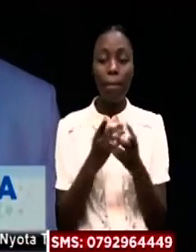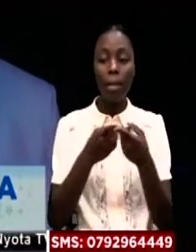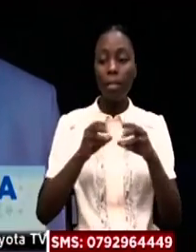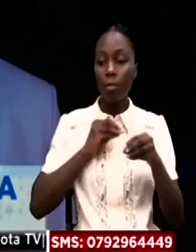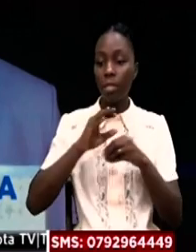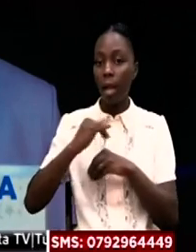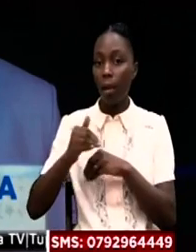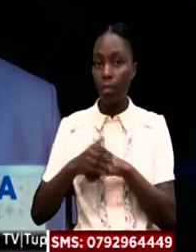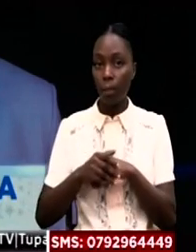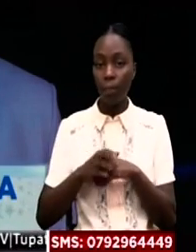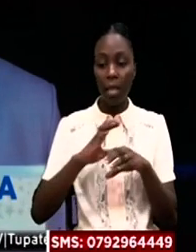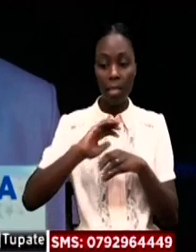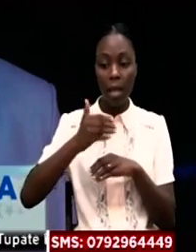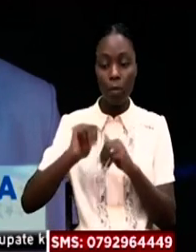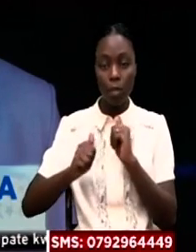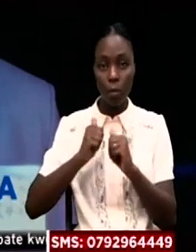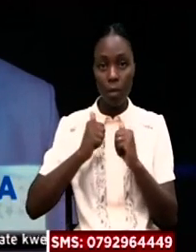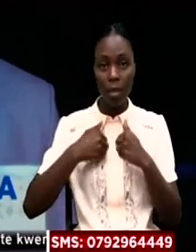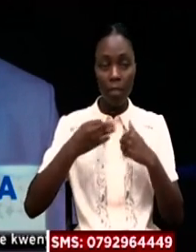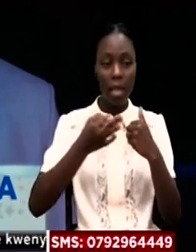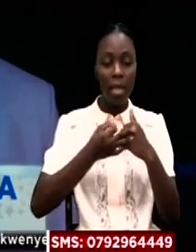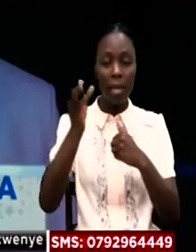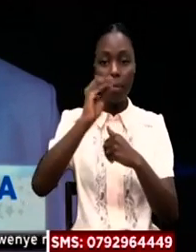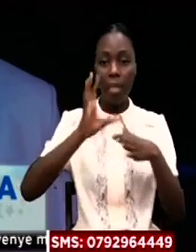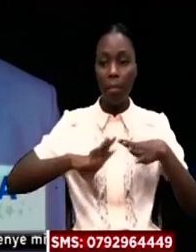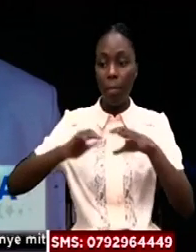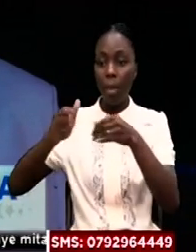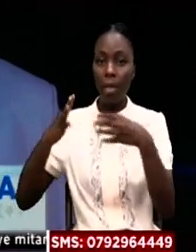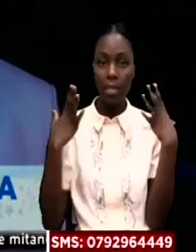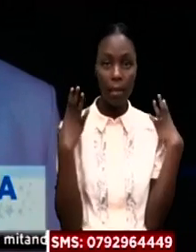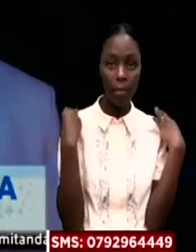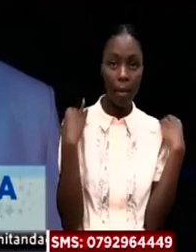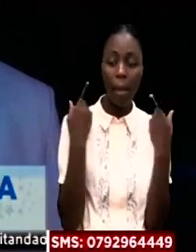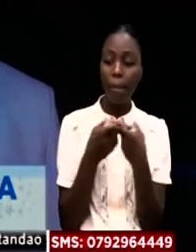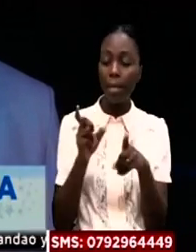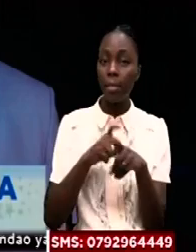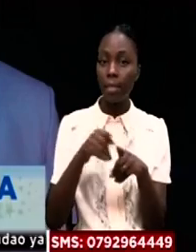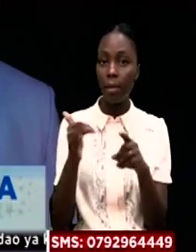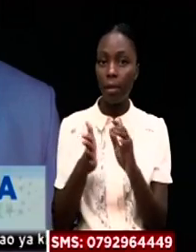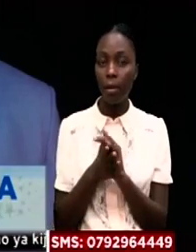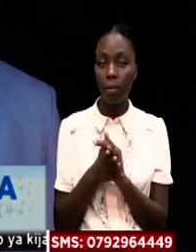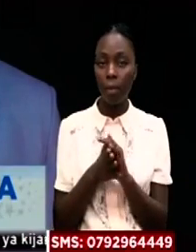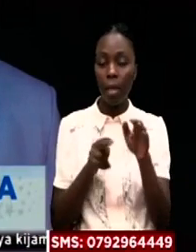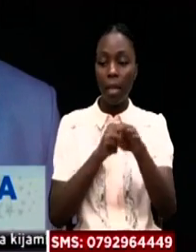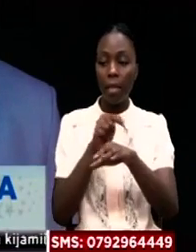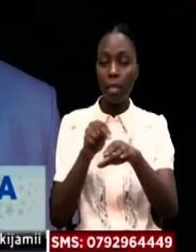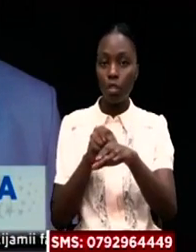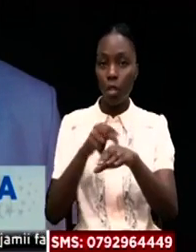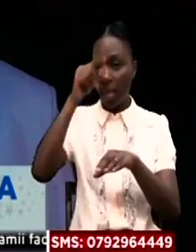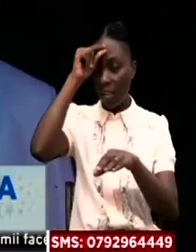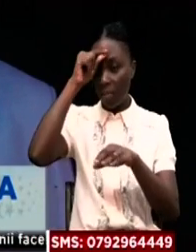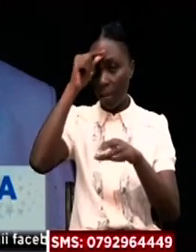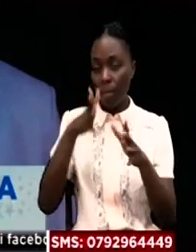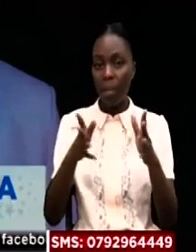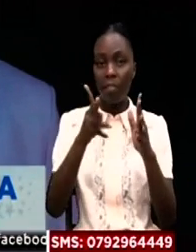county is a county that over 80% of our people live in agriculture And so really in line with the government's big four